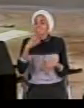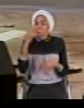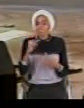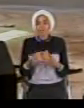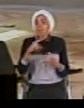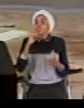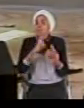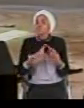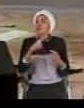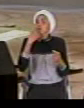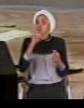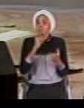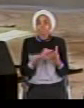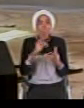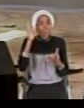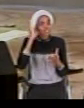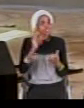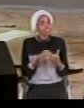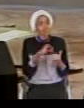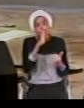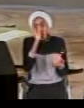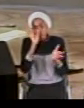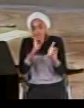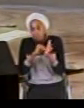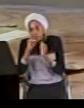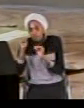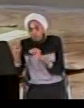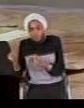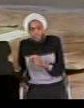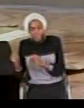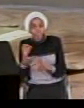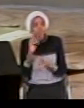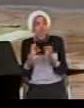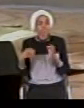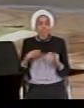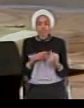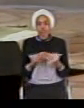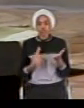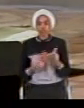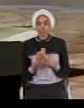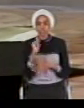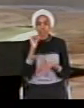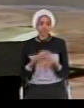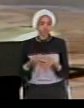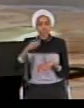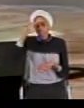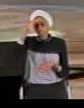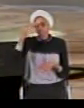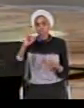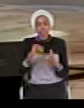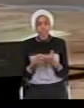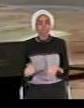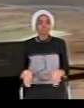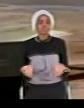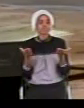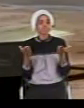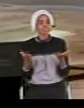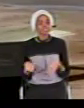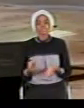whom it shall be imputed. If we believe on him that raised